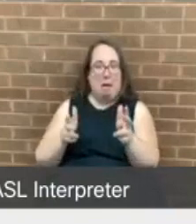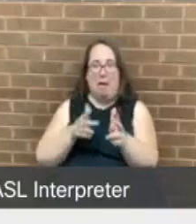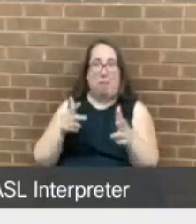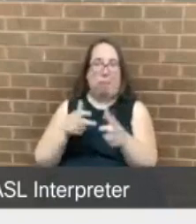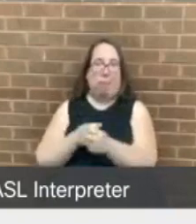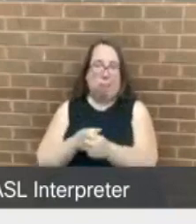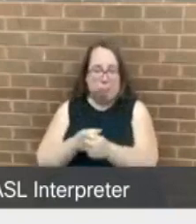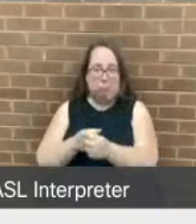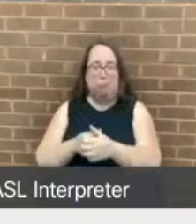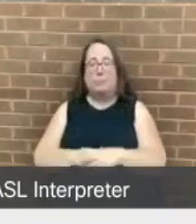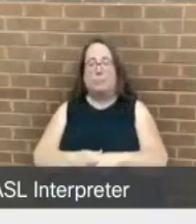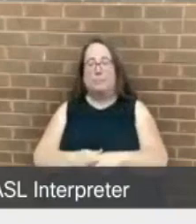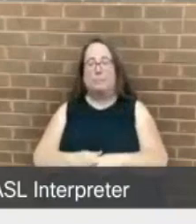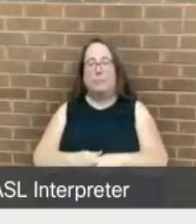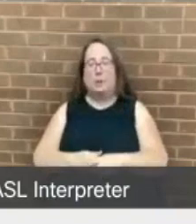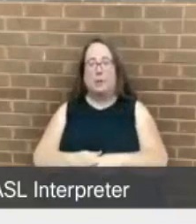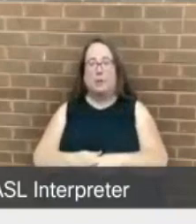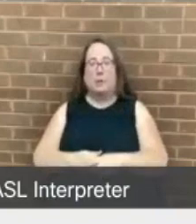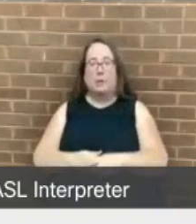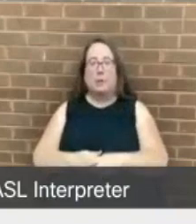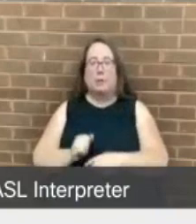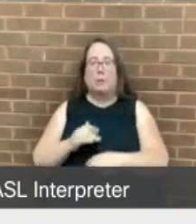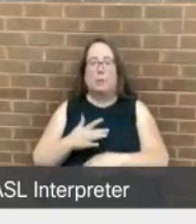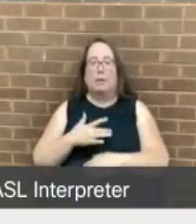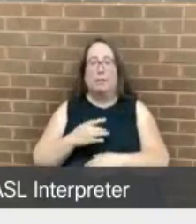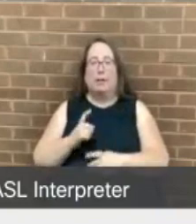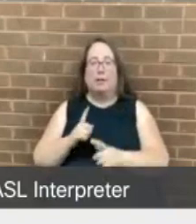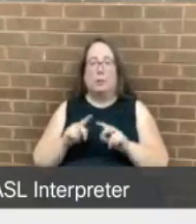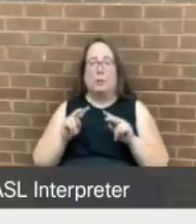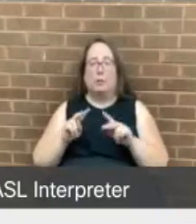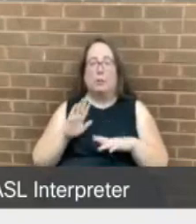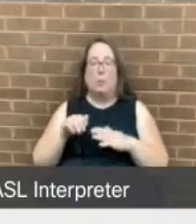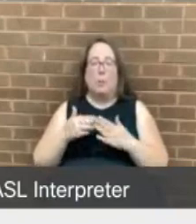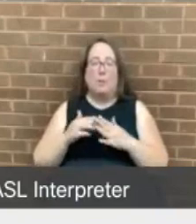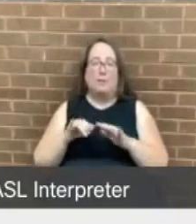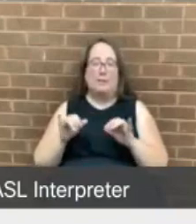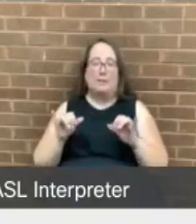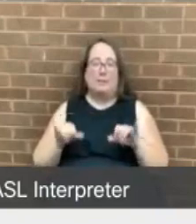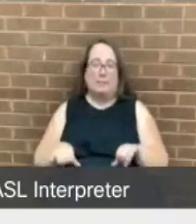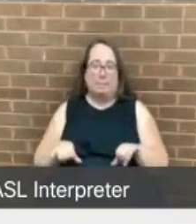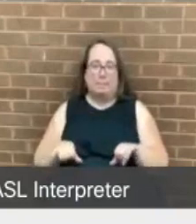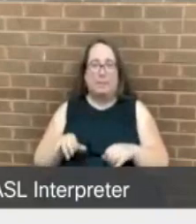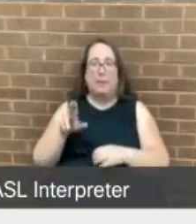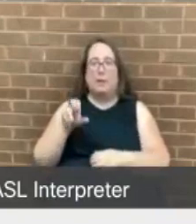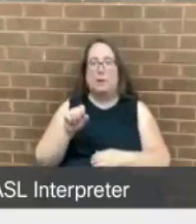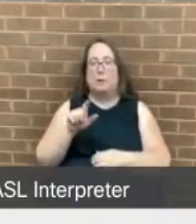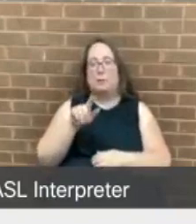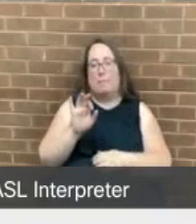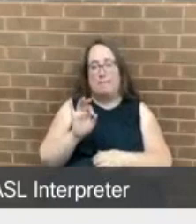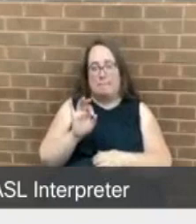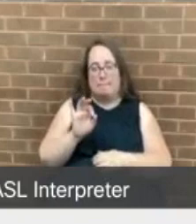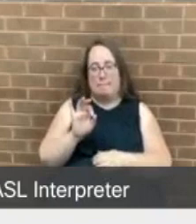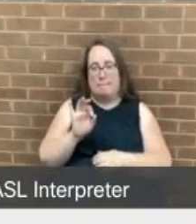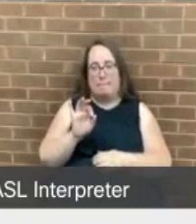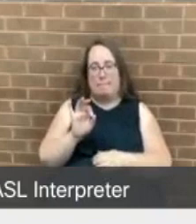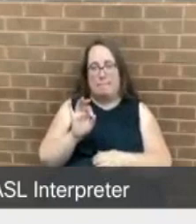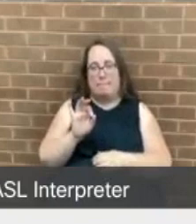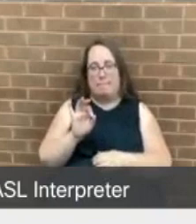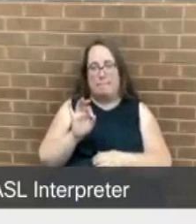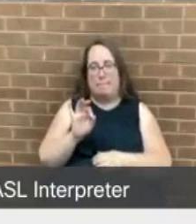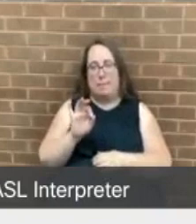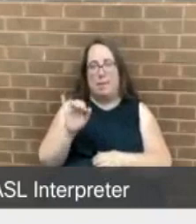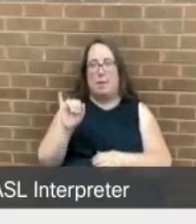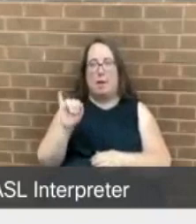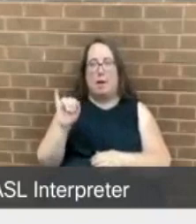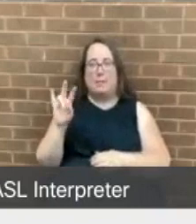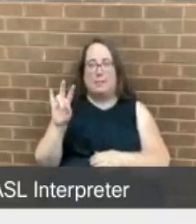potential ultimate solution there is we would like to look at the entire system there, the US 29, the